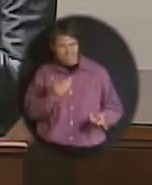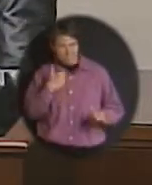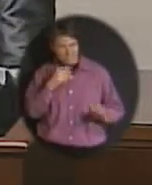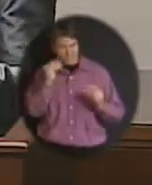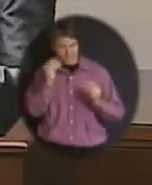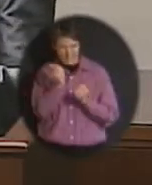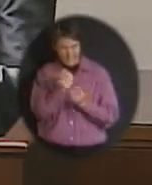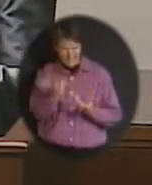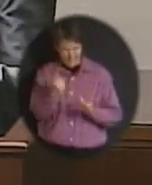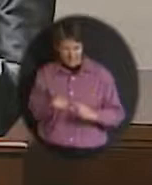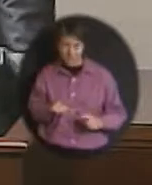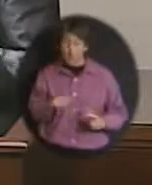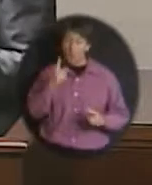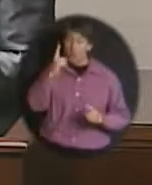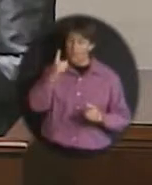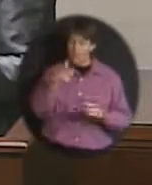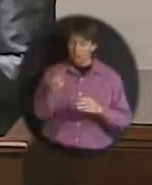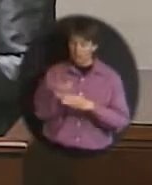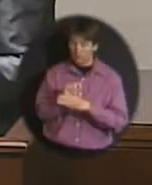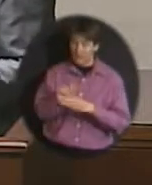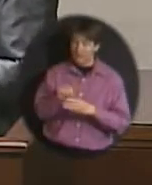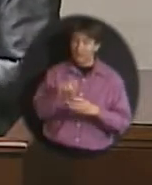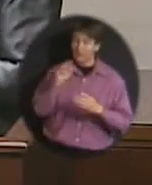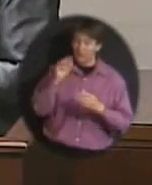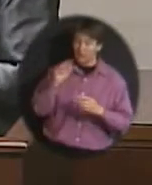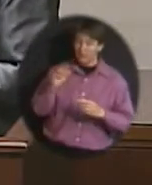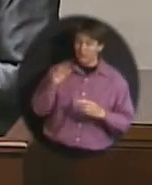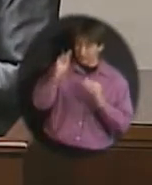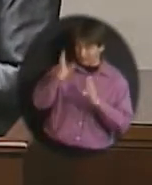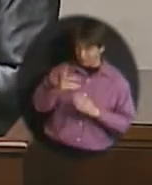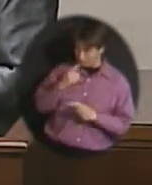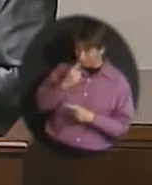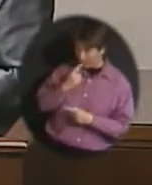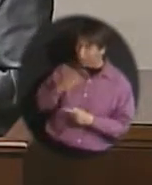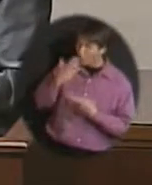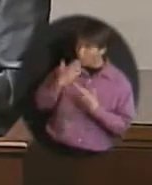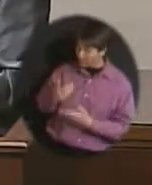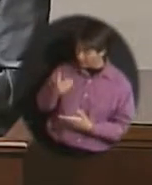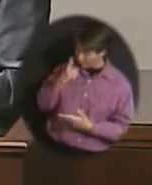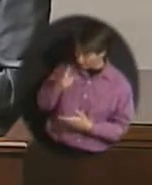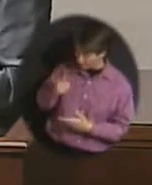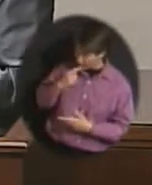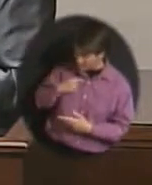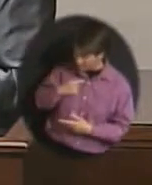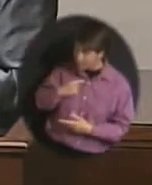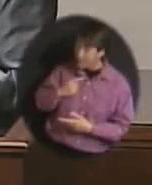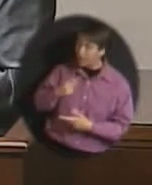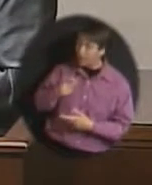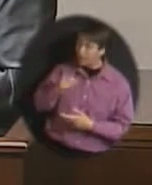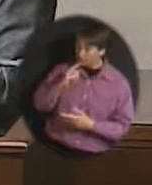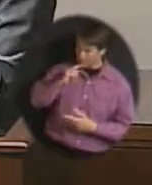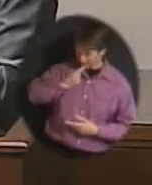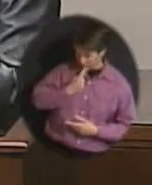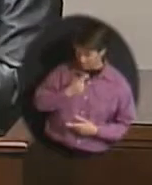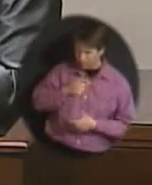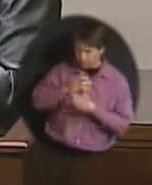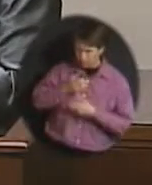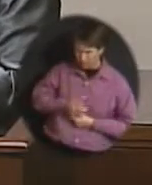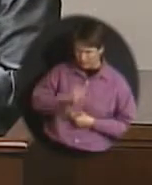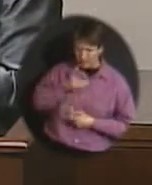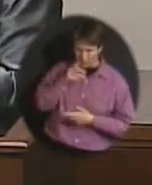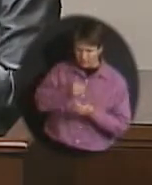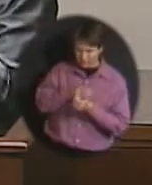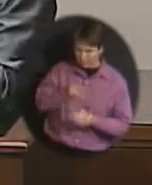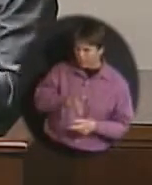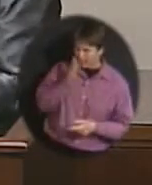think will impact that is that the staff member says, thank you for telling me, I take this very seriously. Trust me that I'm gonna follow up and I'm gonna touch base